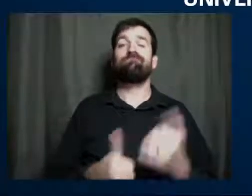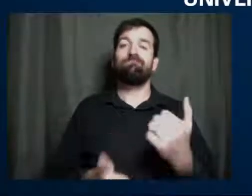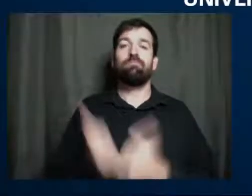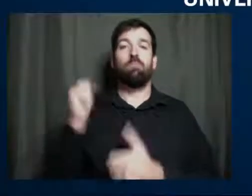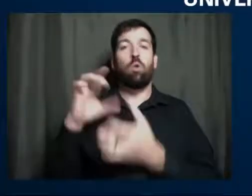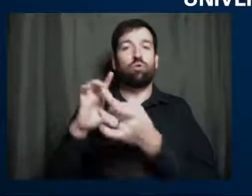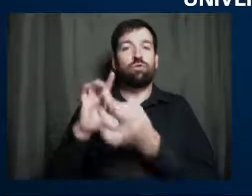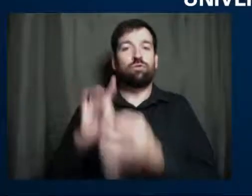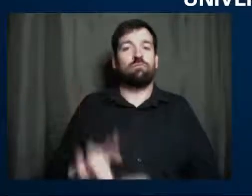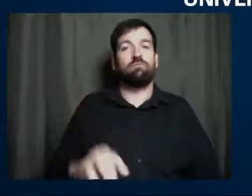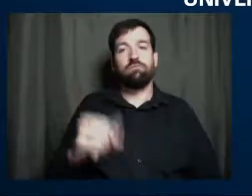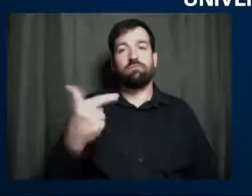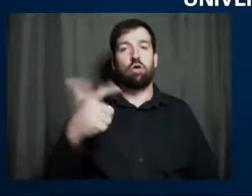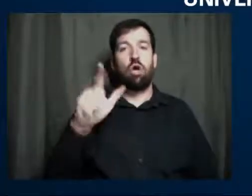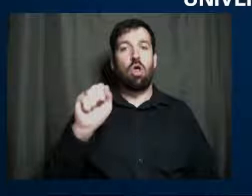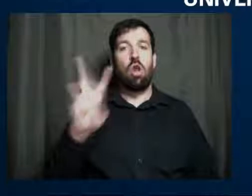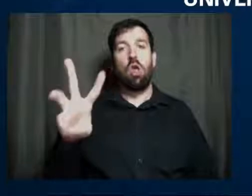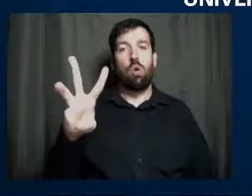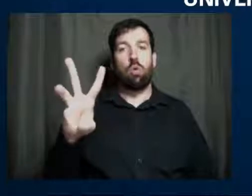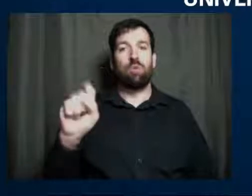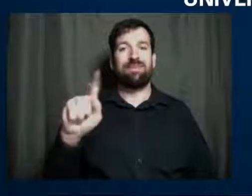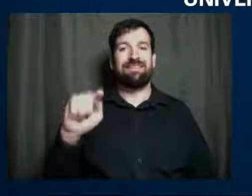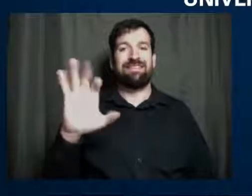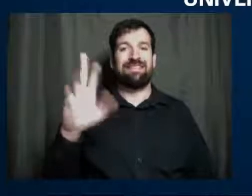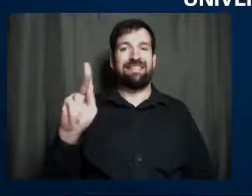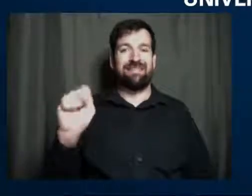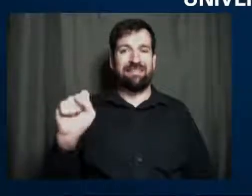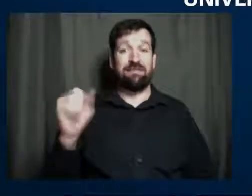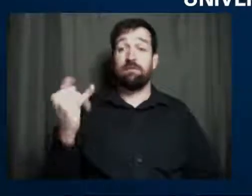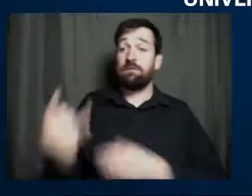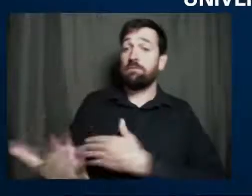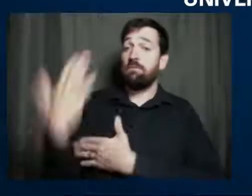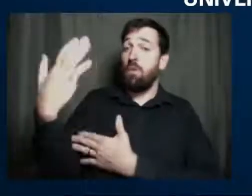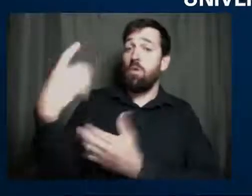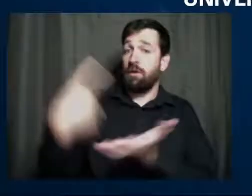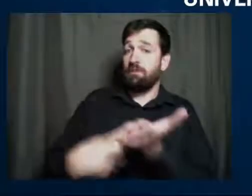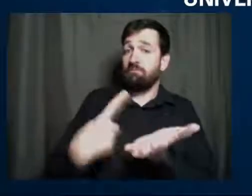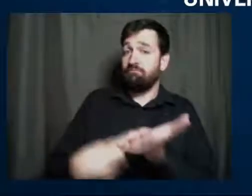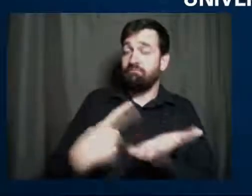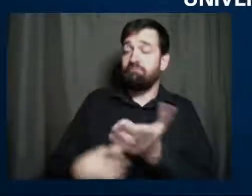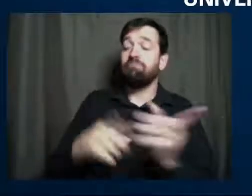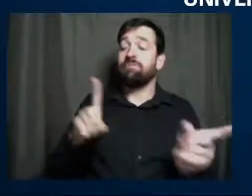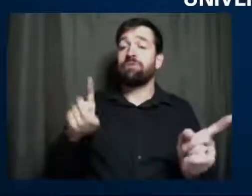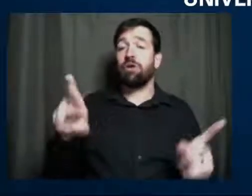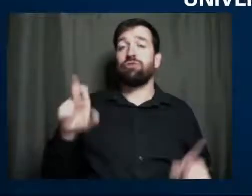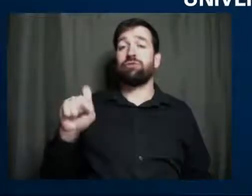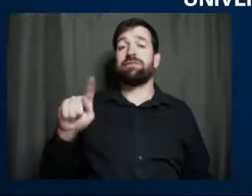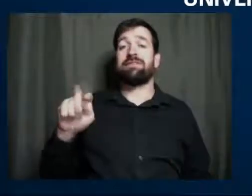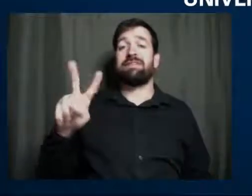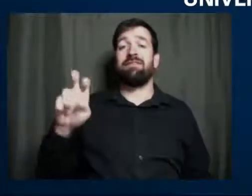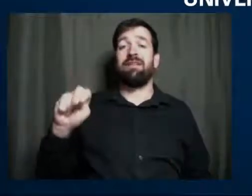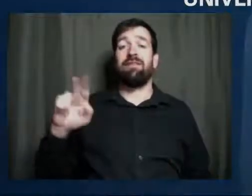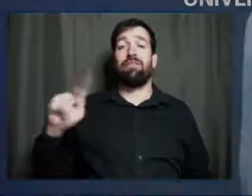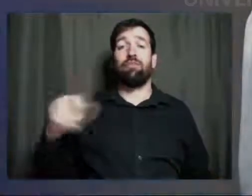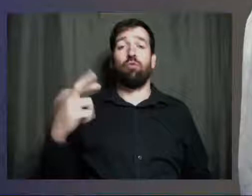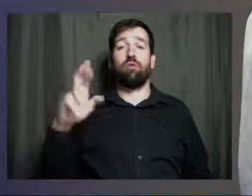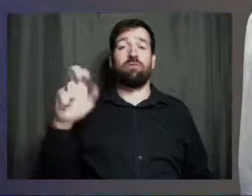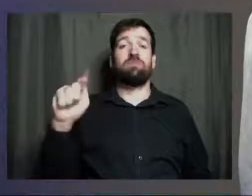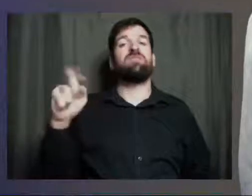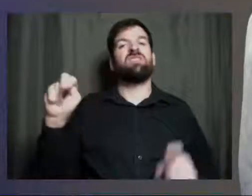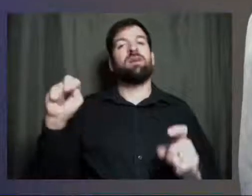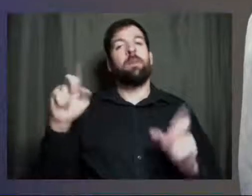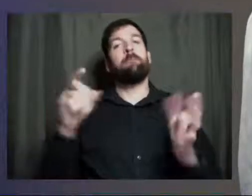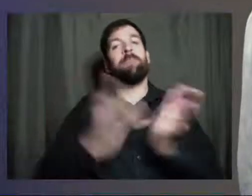from glow sticks. So joining us this morning to talk about those glow sticks is Dr. Steven Thornton. He's the medical director of the Poison Control Center here